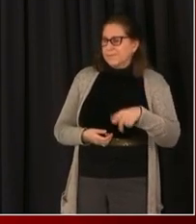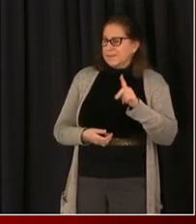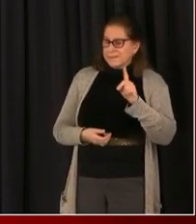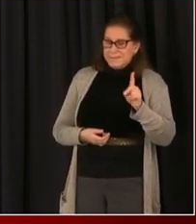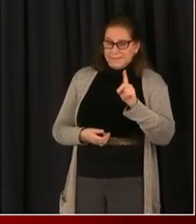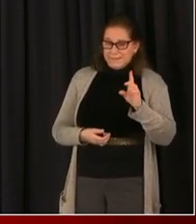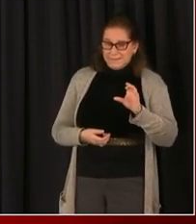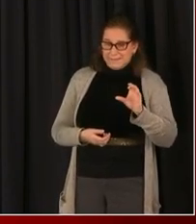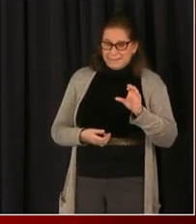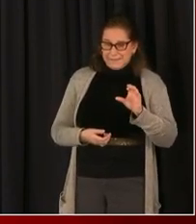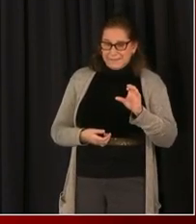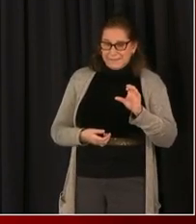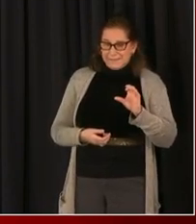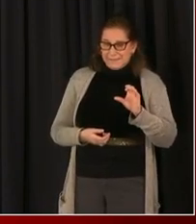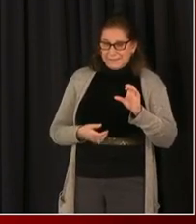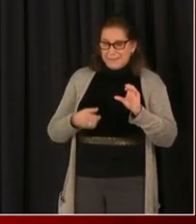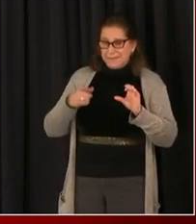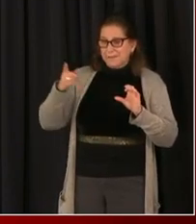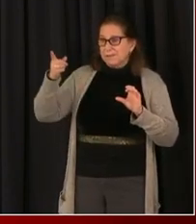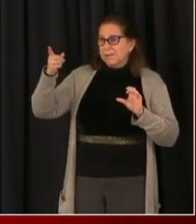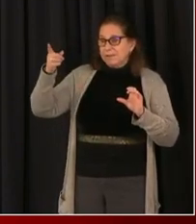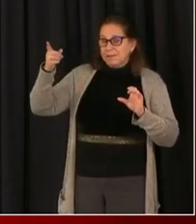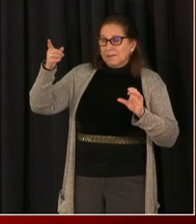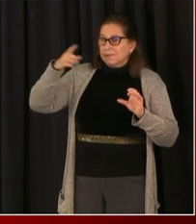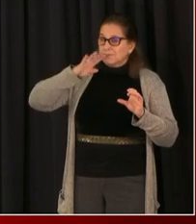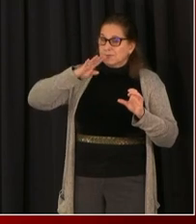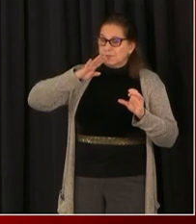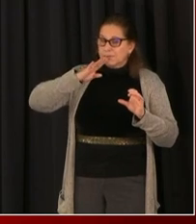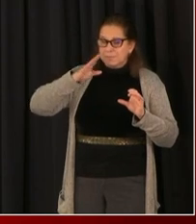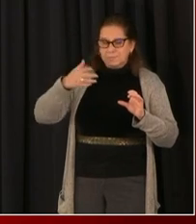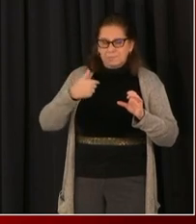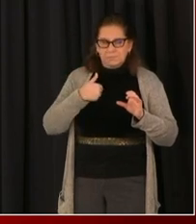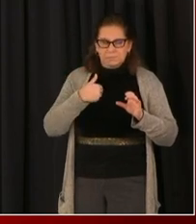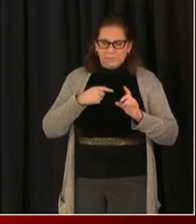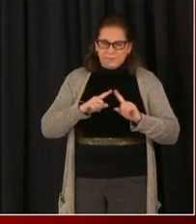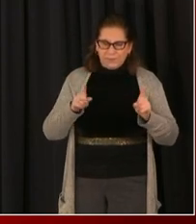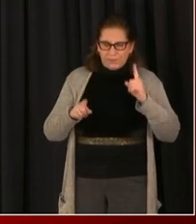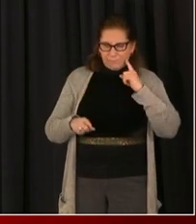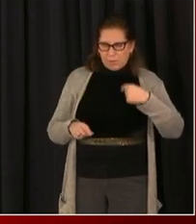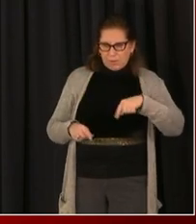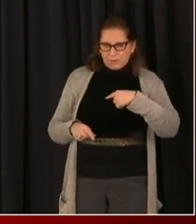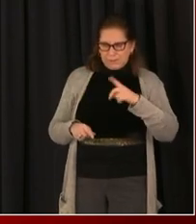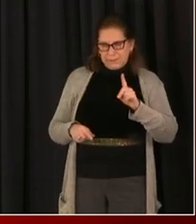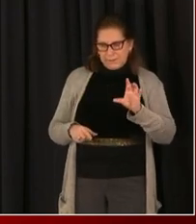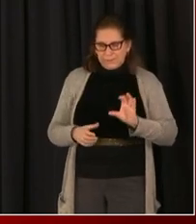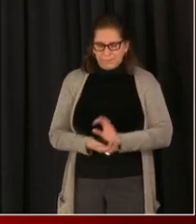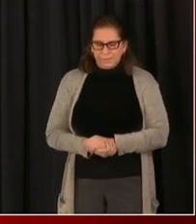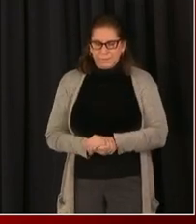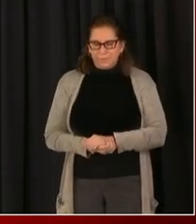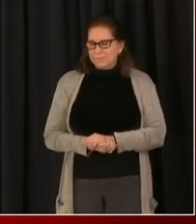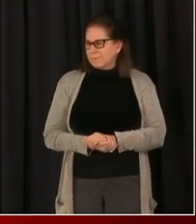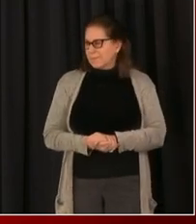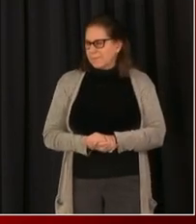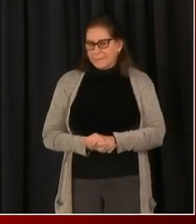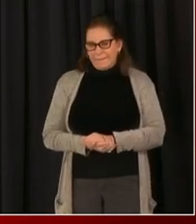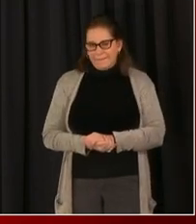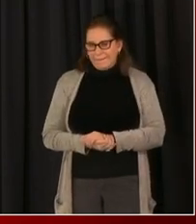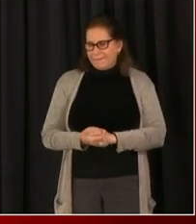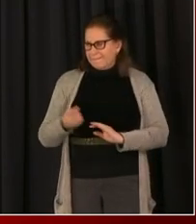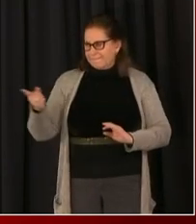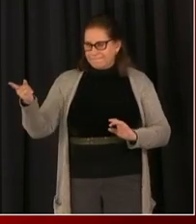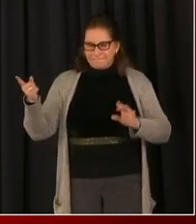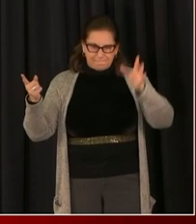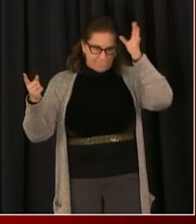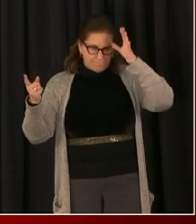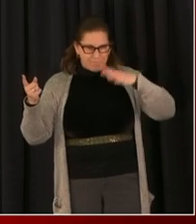that's the statement that they're now providing to you all upon inquiry. Okay. Yes, sir. So, Dr. Nesbitt,